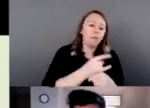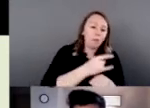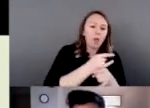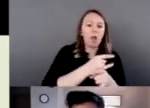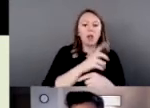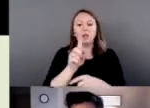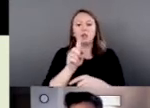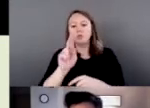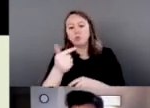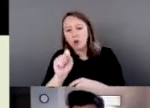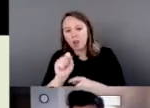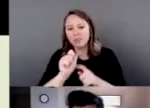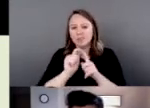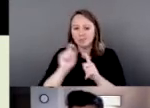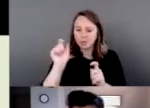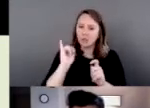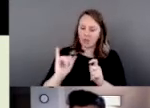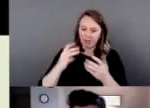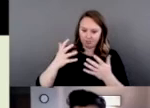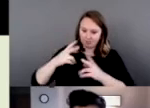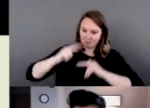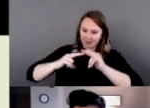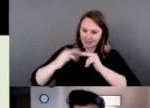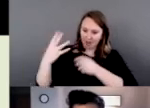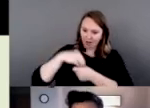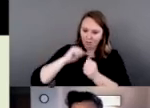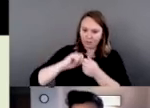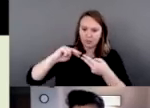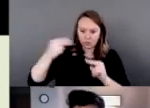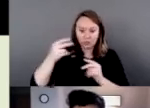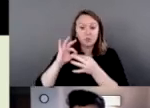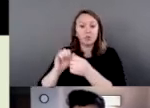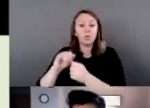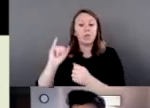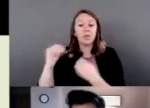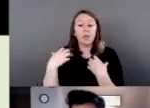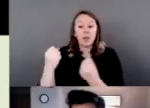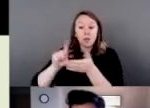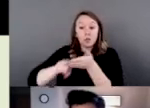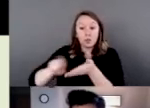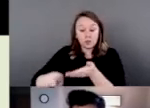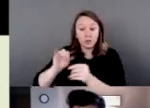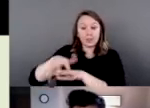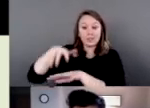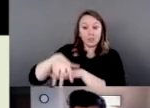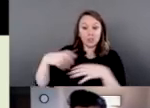the director for Indigenous health research at the Indigenous Wellness Research